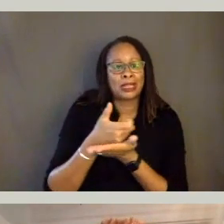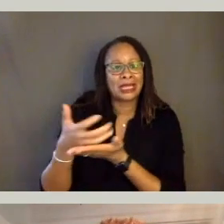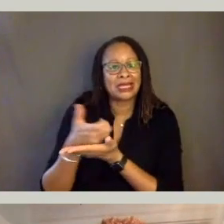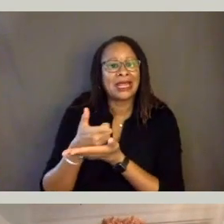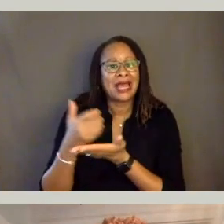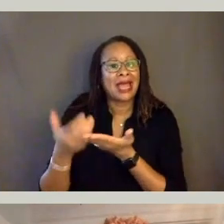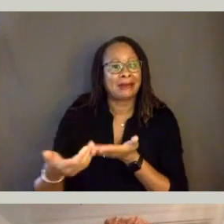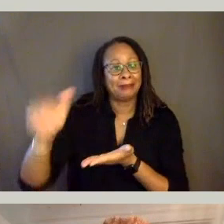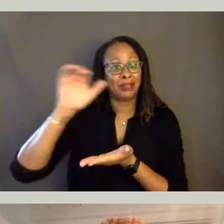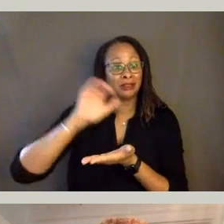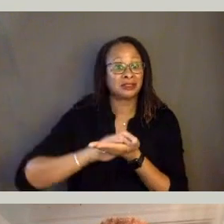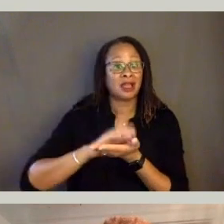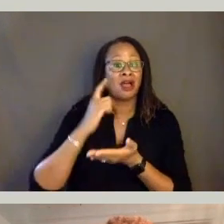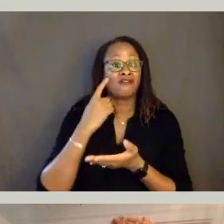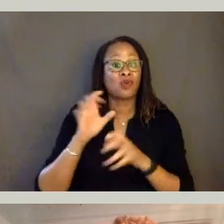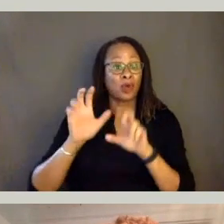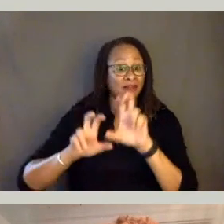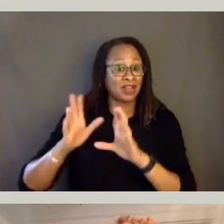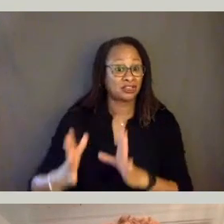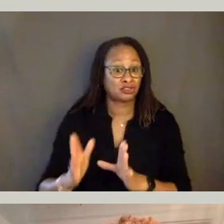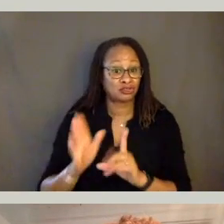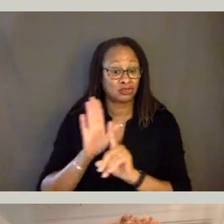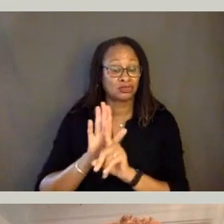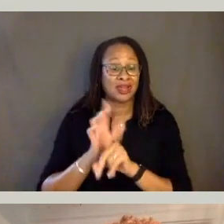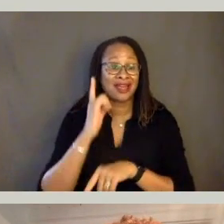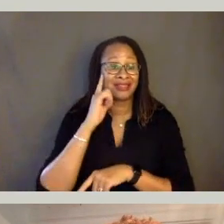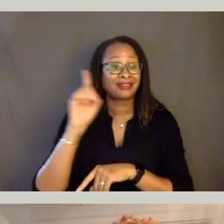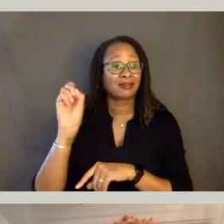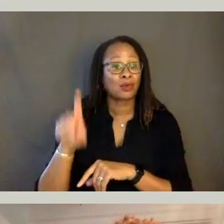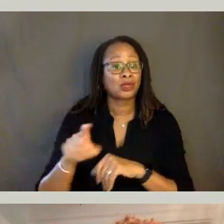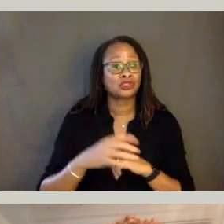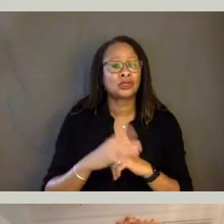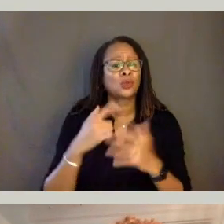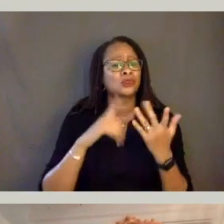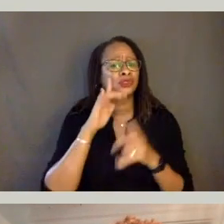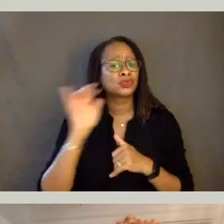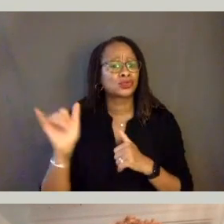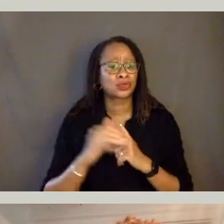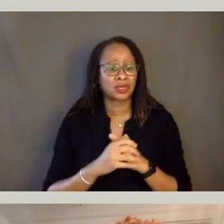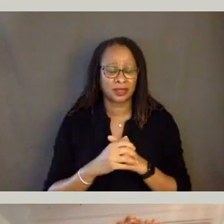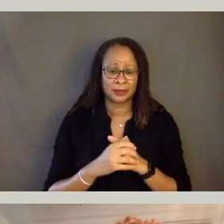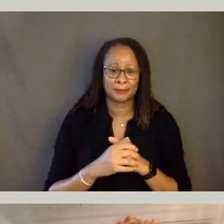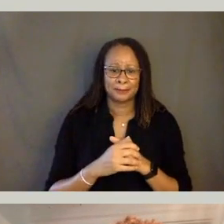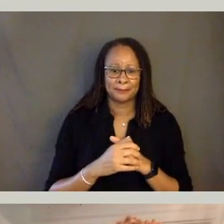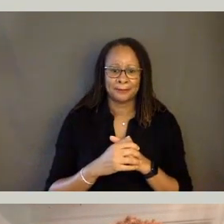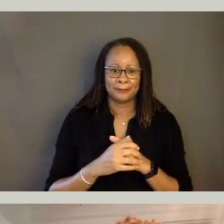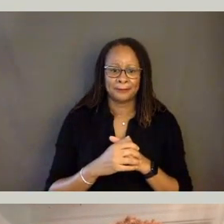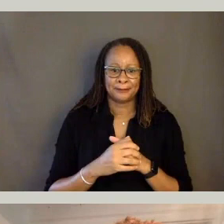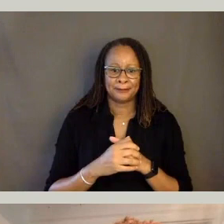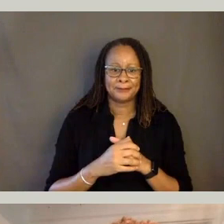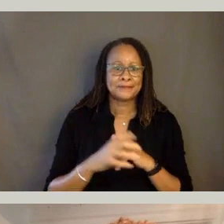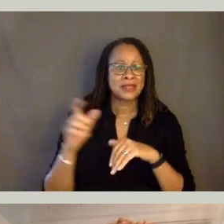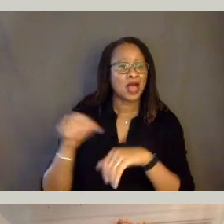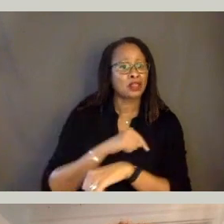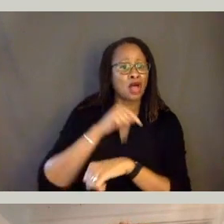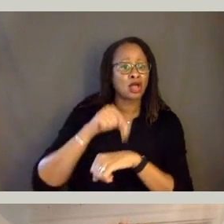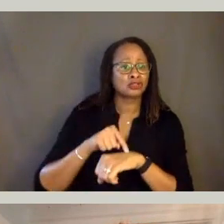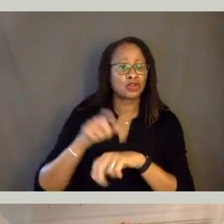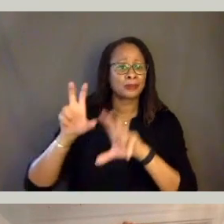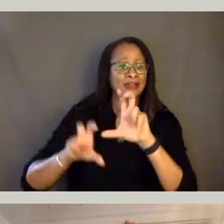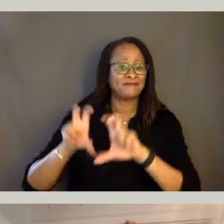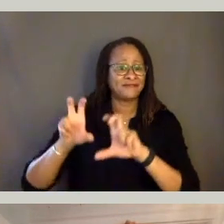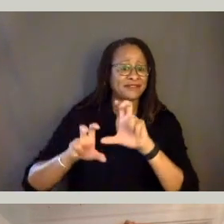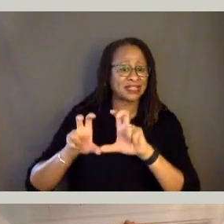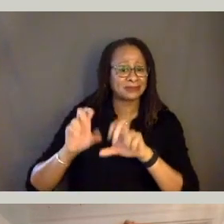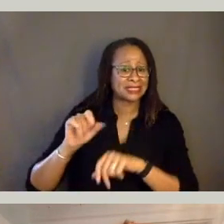and build, you know. And for investors, you know, I think the question is, what would this look like? You know, is it a long-term investment